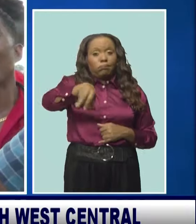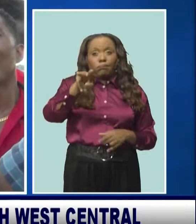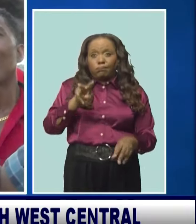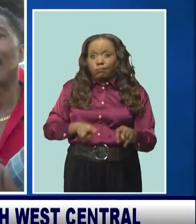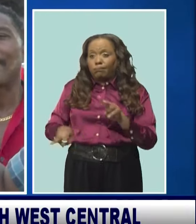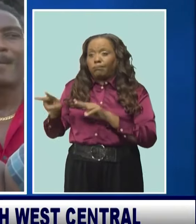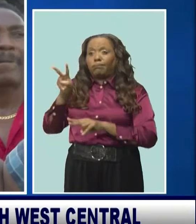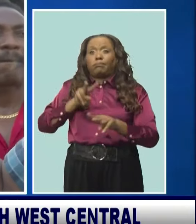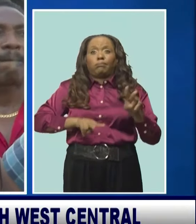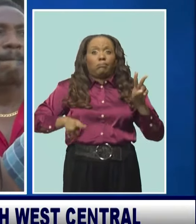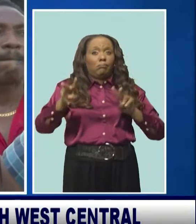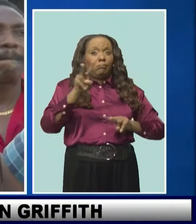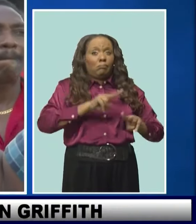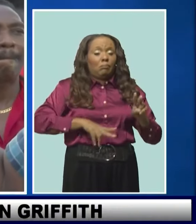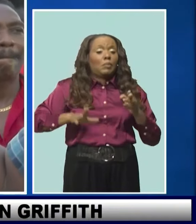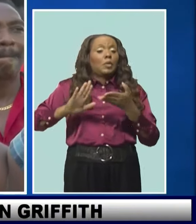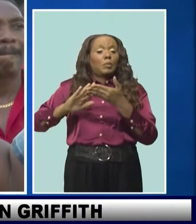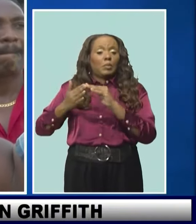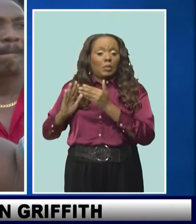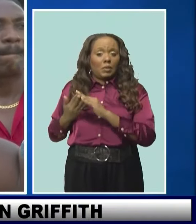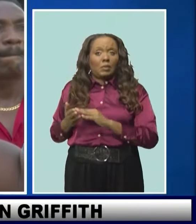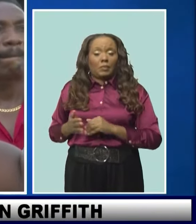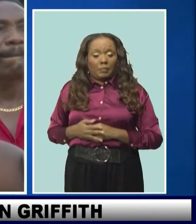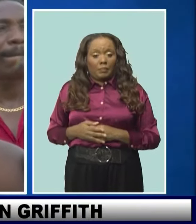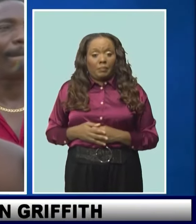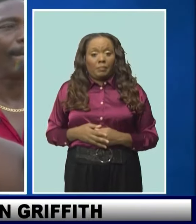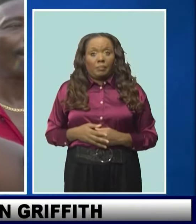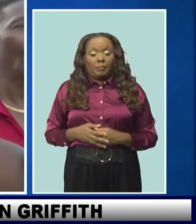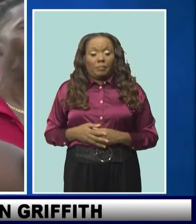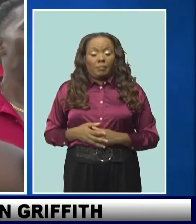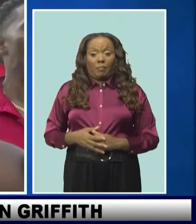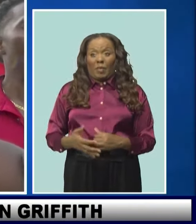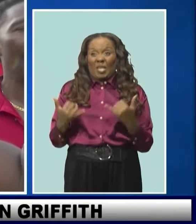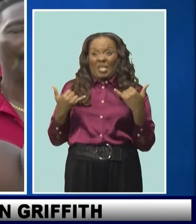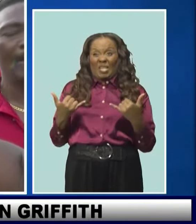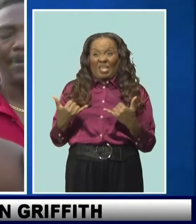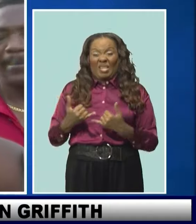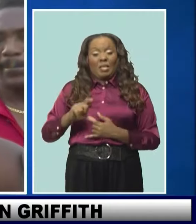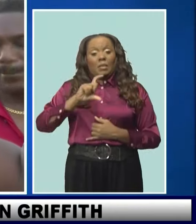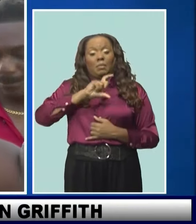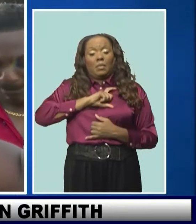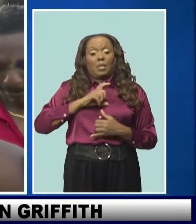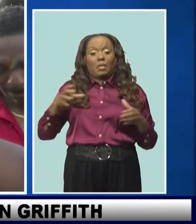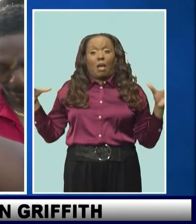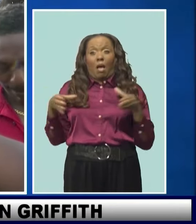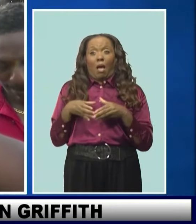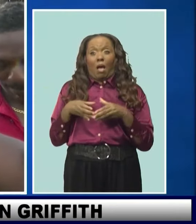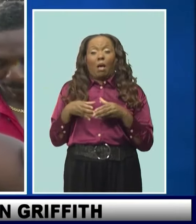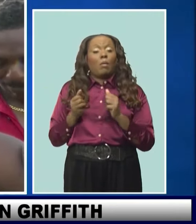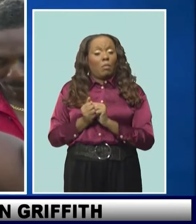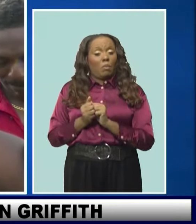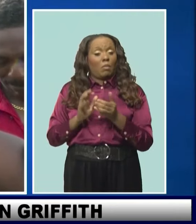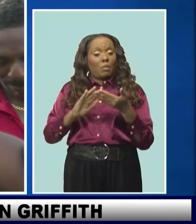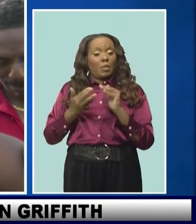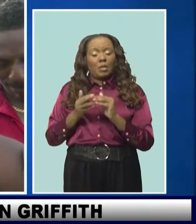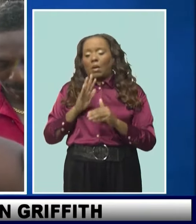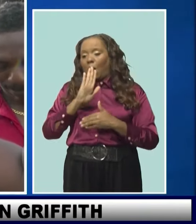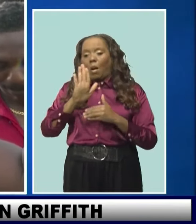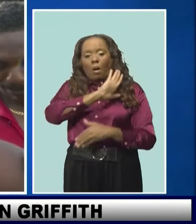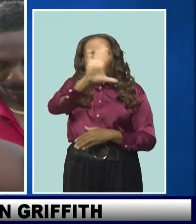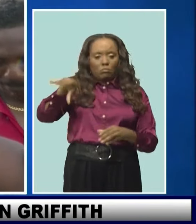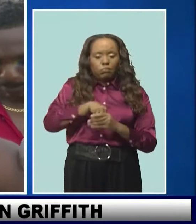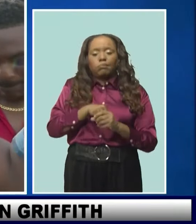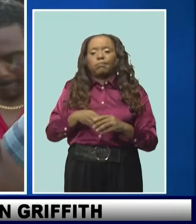is the time when the police service is coming together as one with the community and with the persons